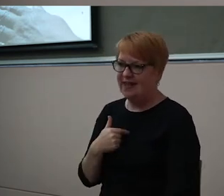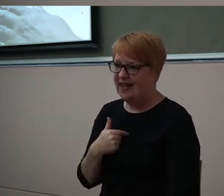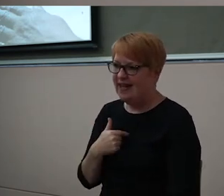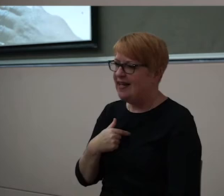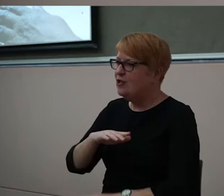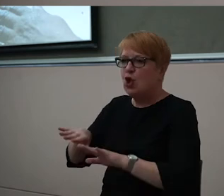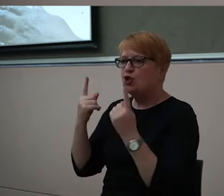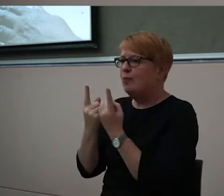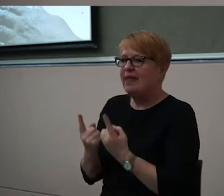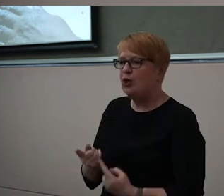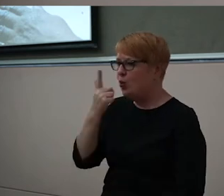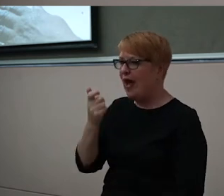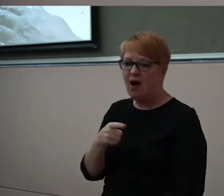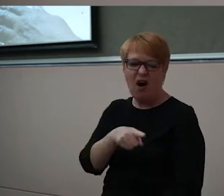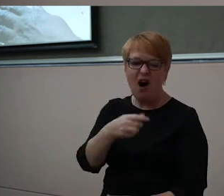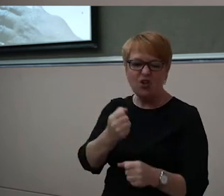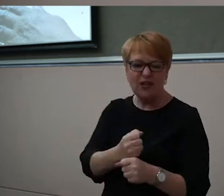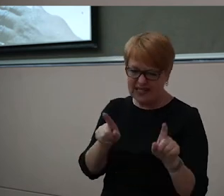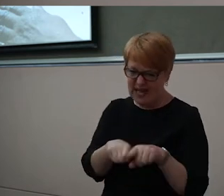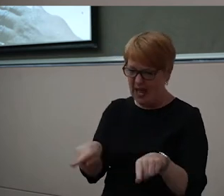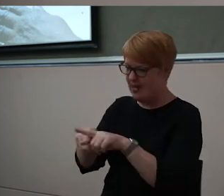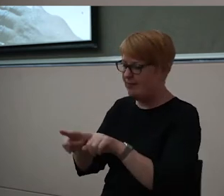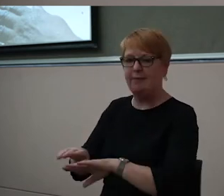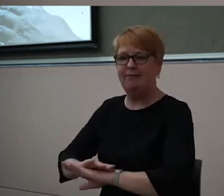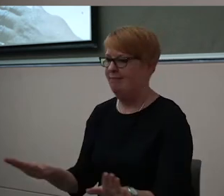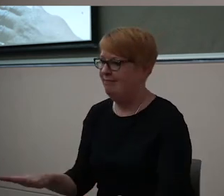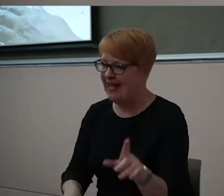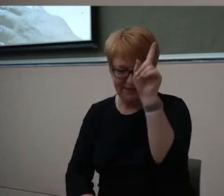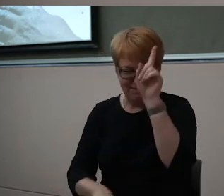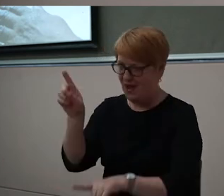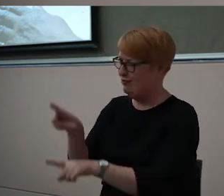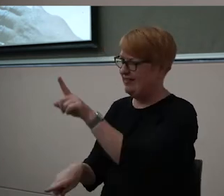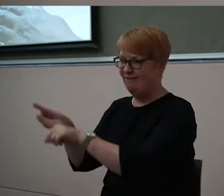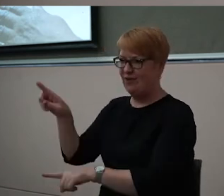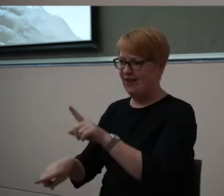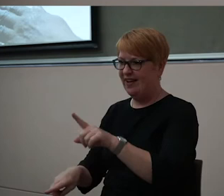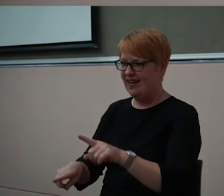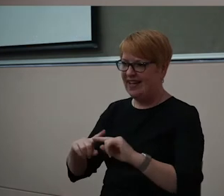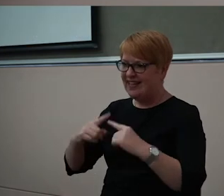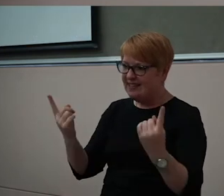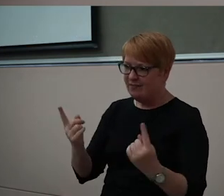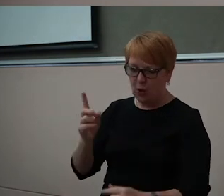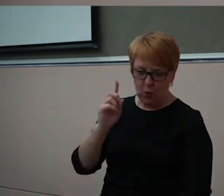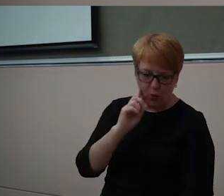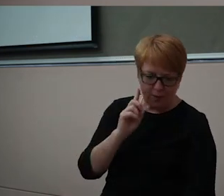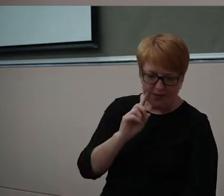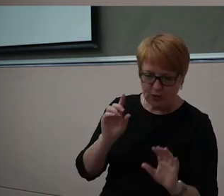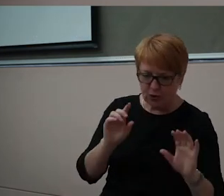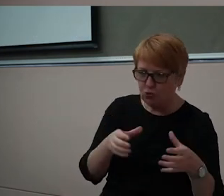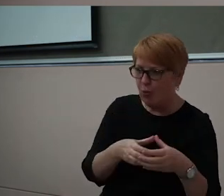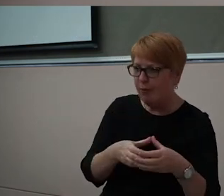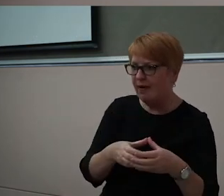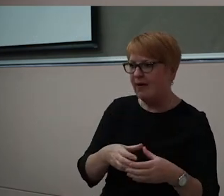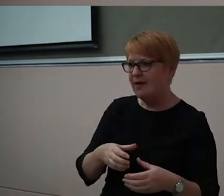someone said that there's a really special moment where we're able to come together, and one group called themselves